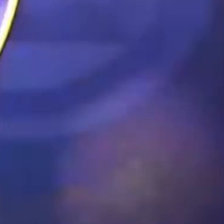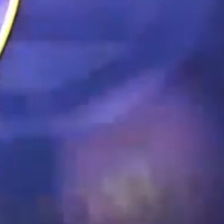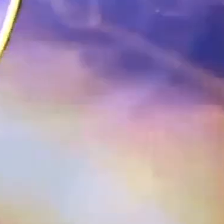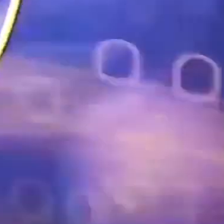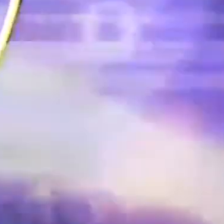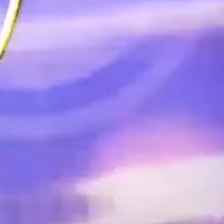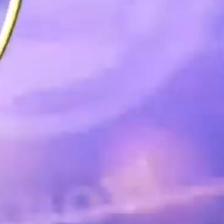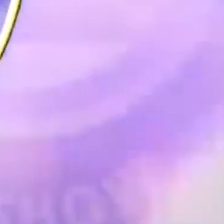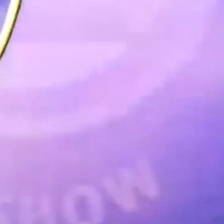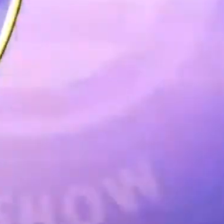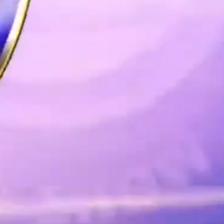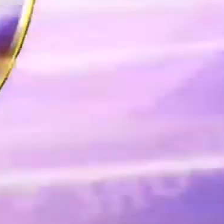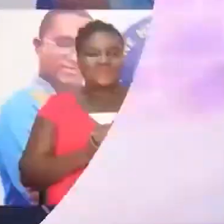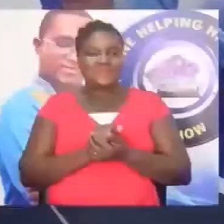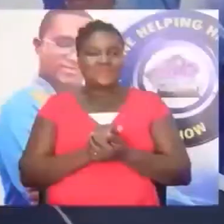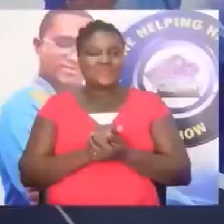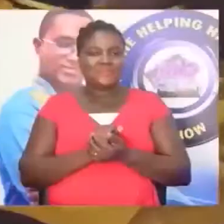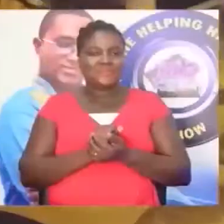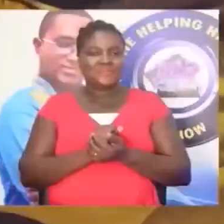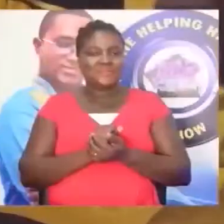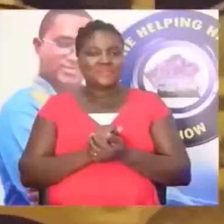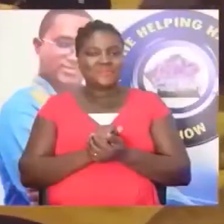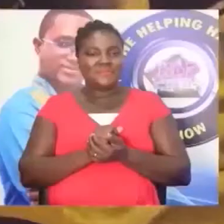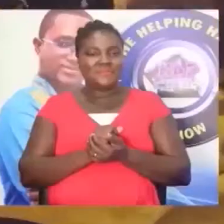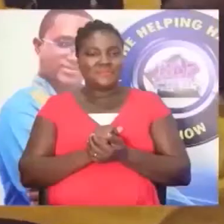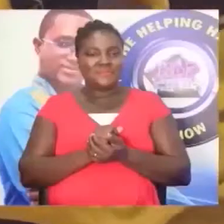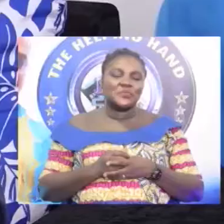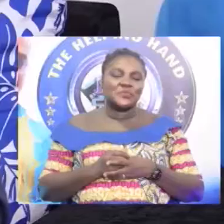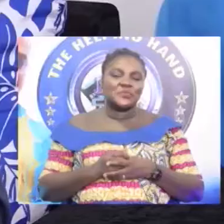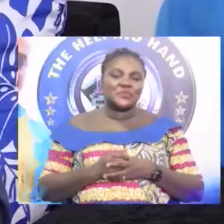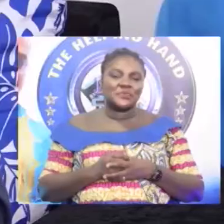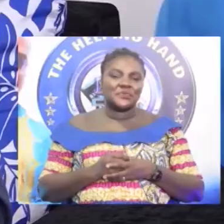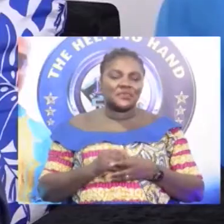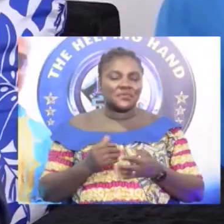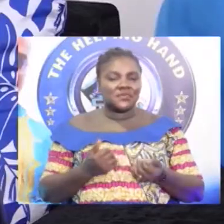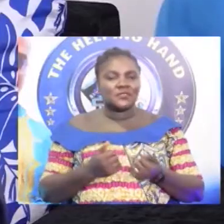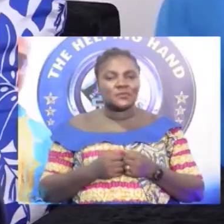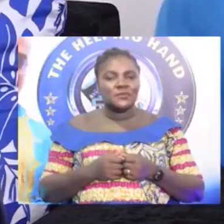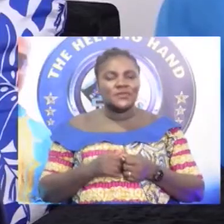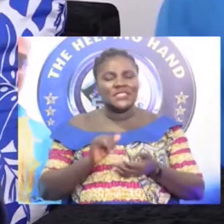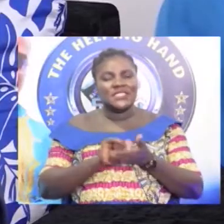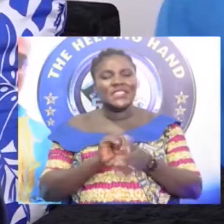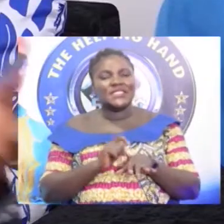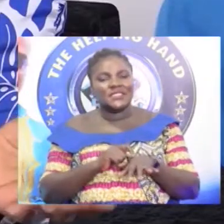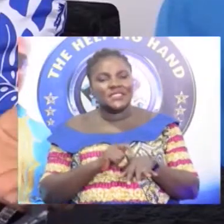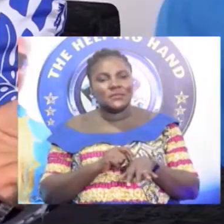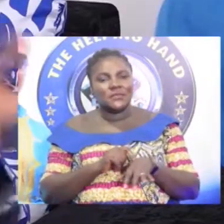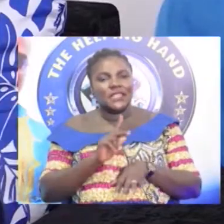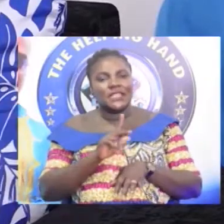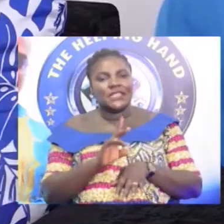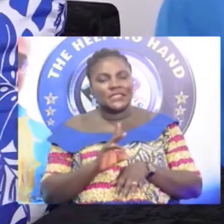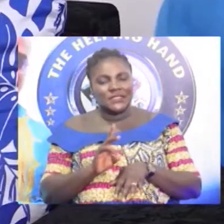The Helping Hand TV show with Bishop Dr. Charles C. Hackman. Thank you so much, Madam Florence. By that time, 37